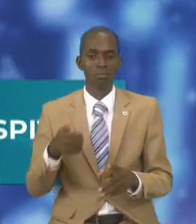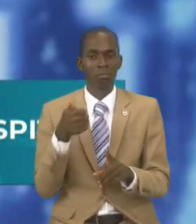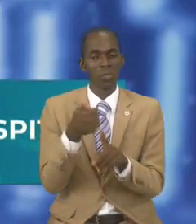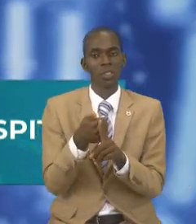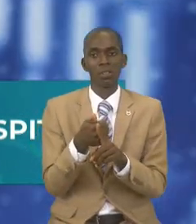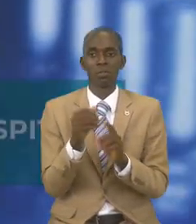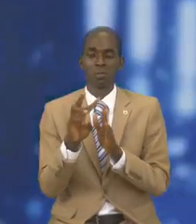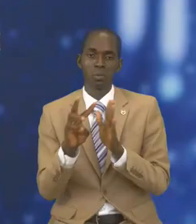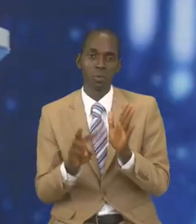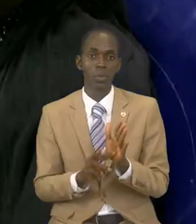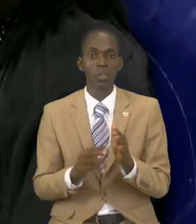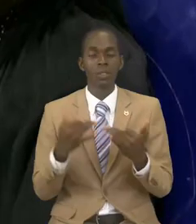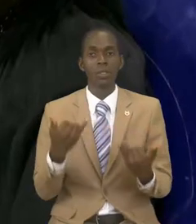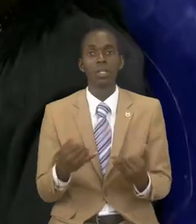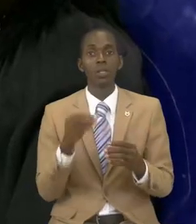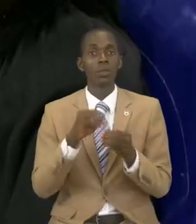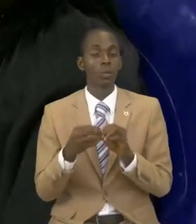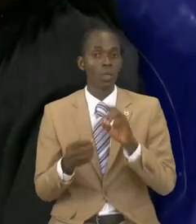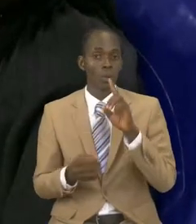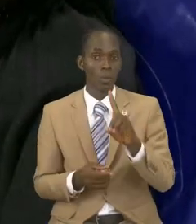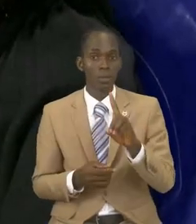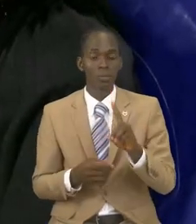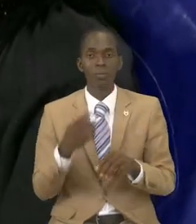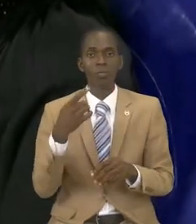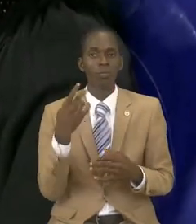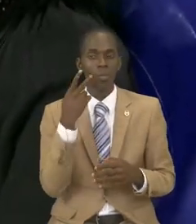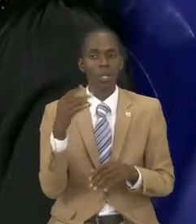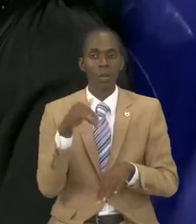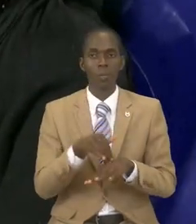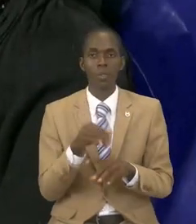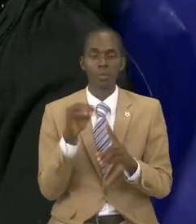to number one. Number one, we're looking